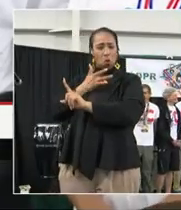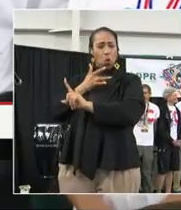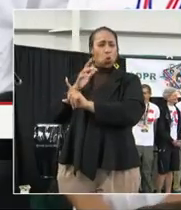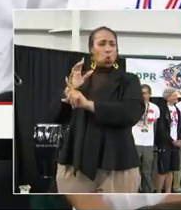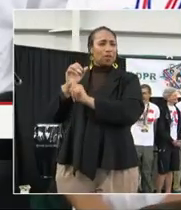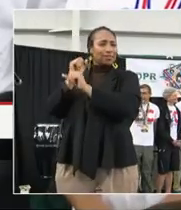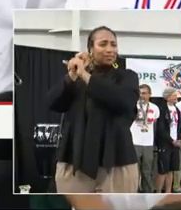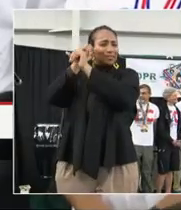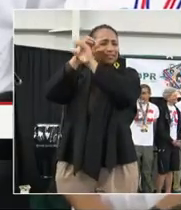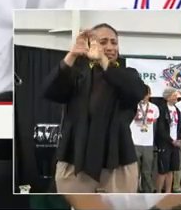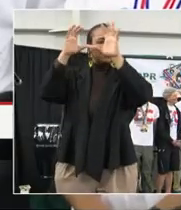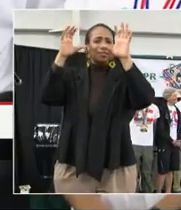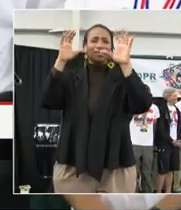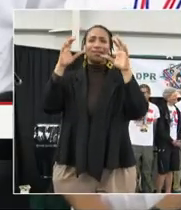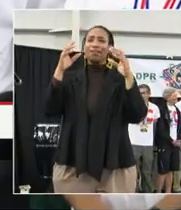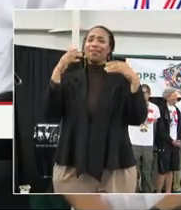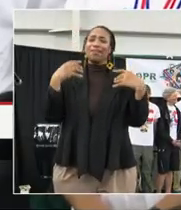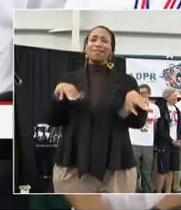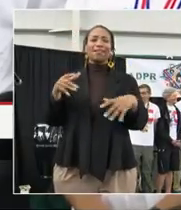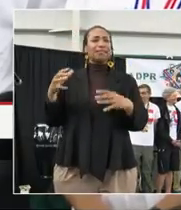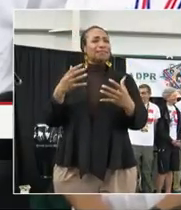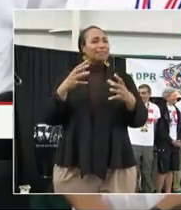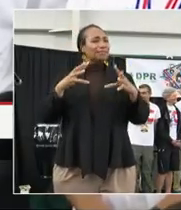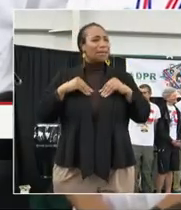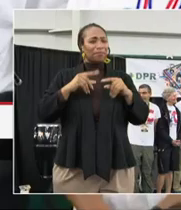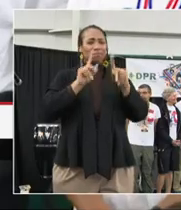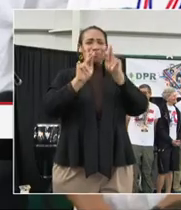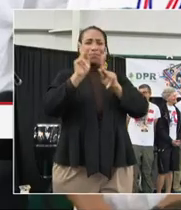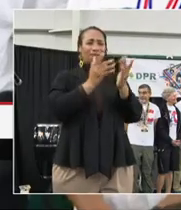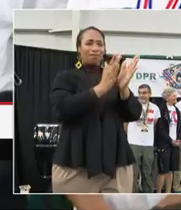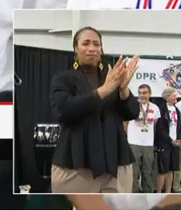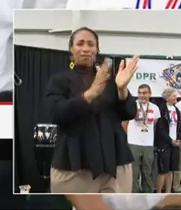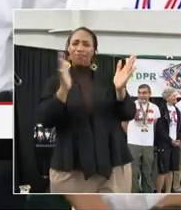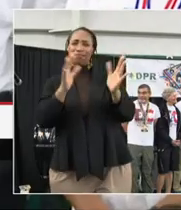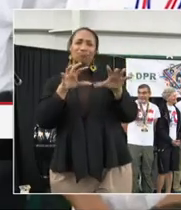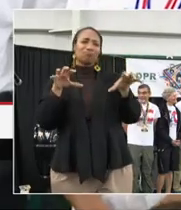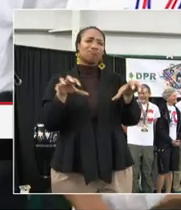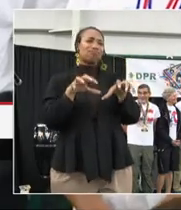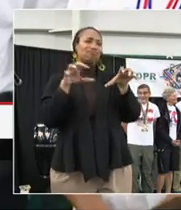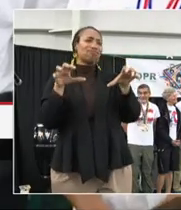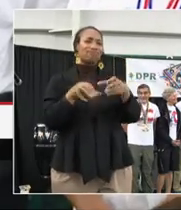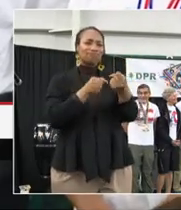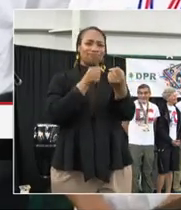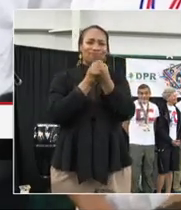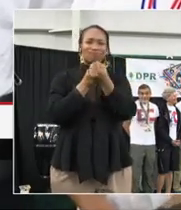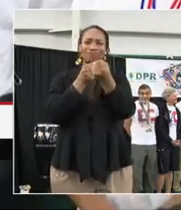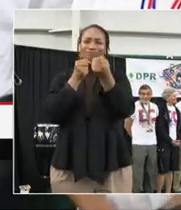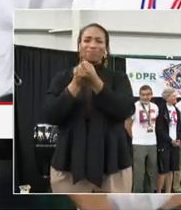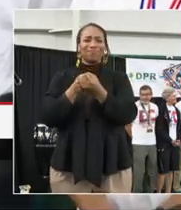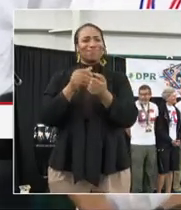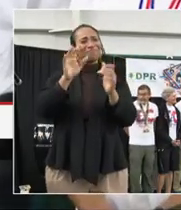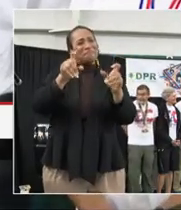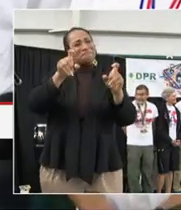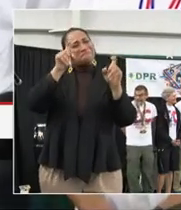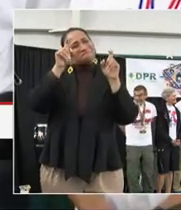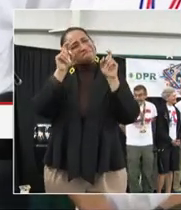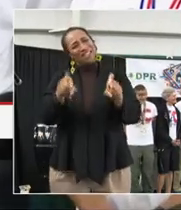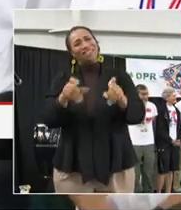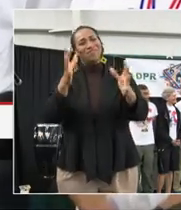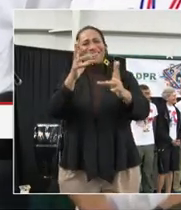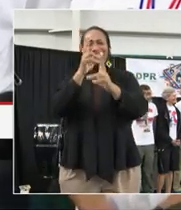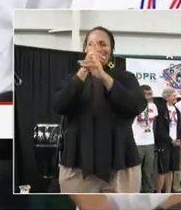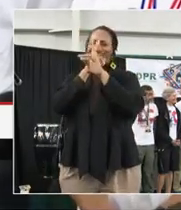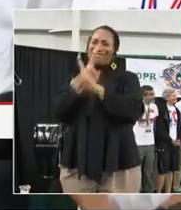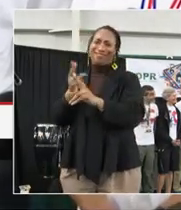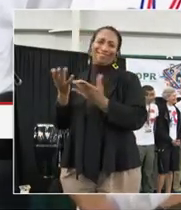all ages. And it is our honor to have her with us today. And now, it is my honor